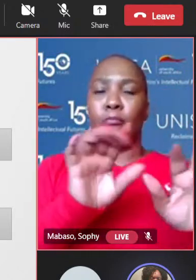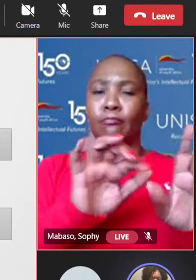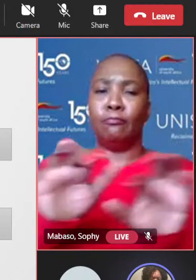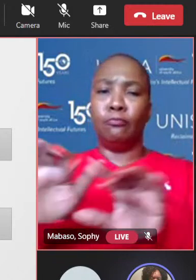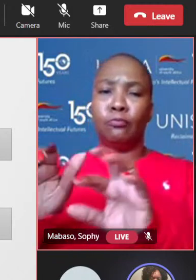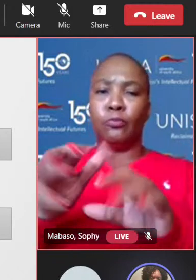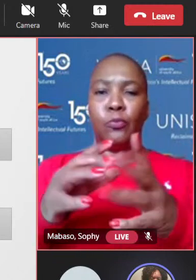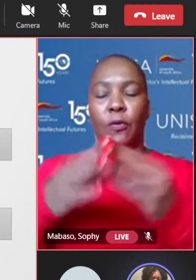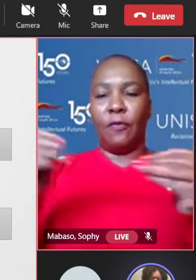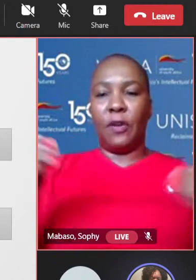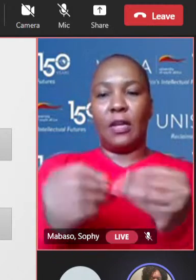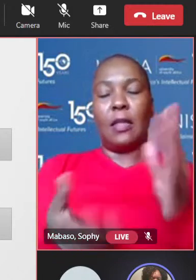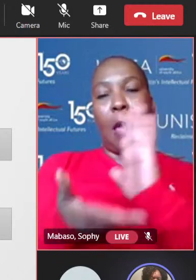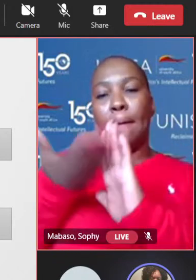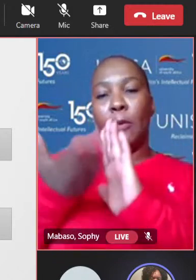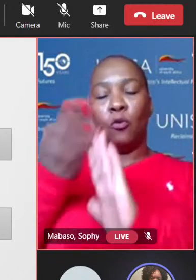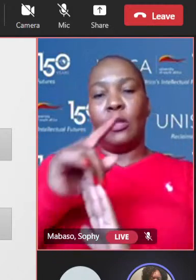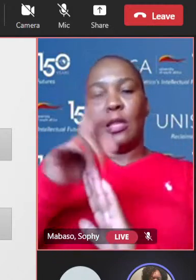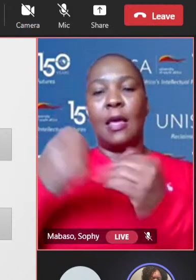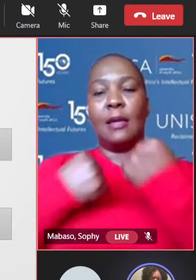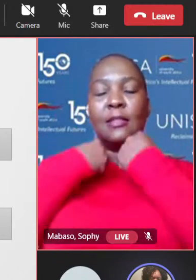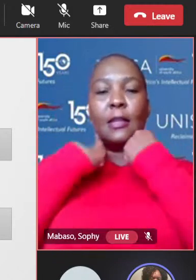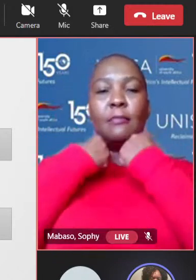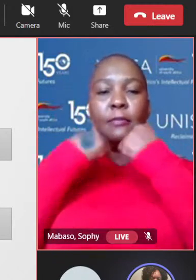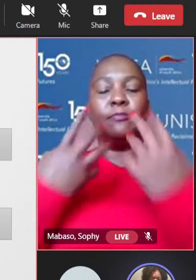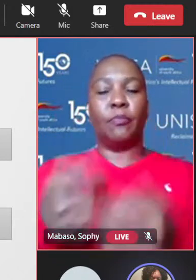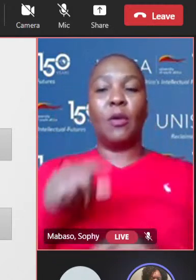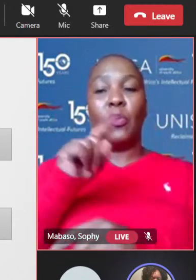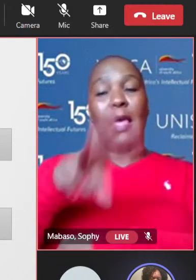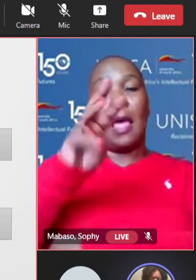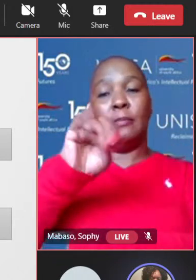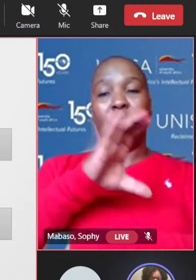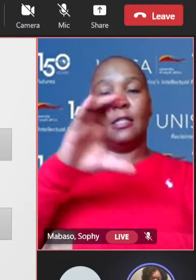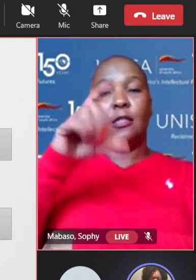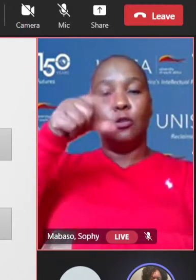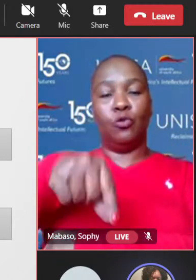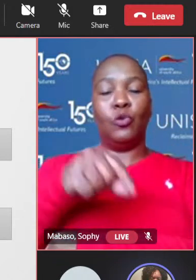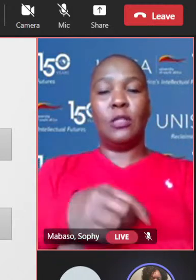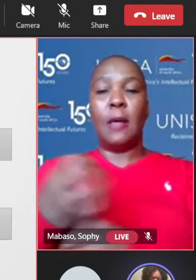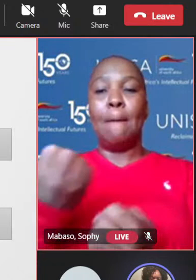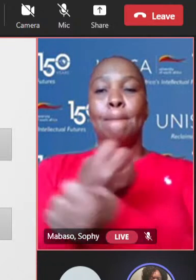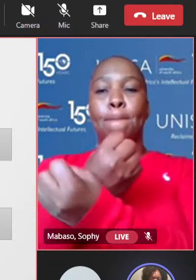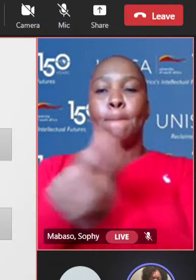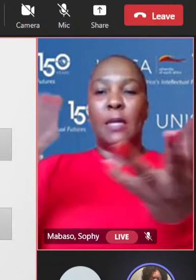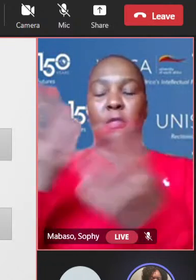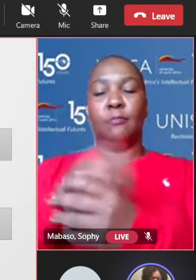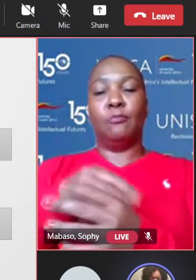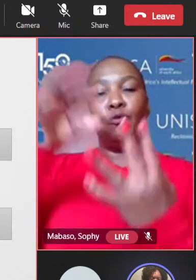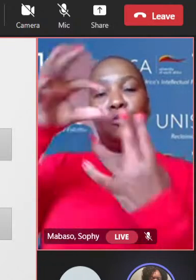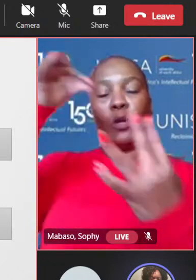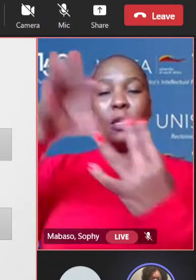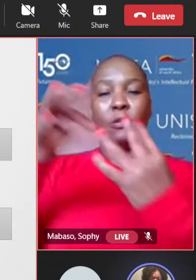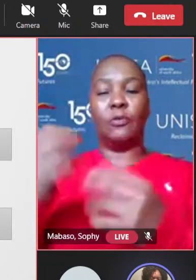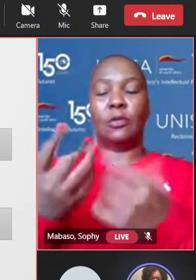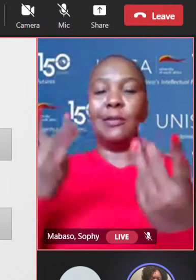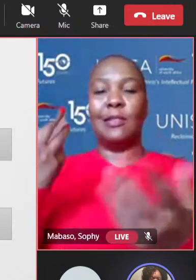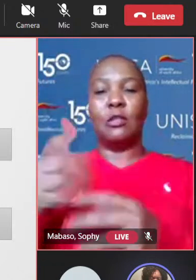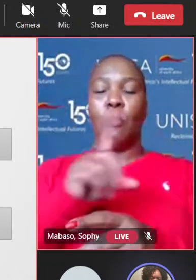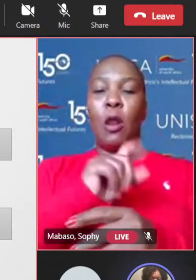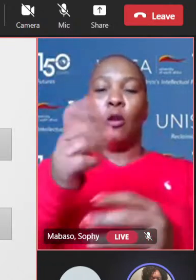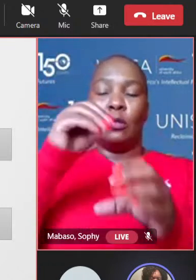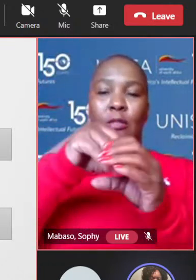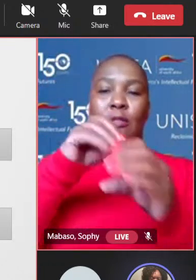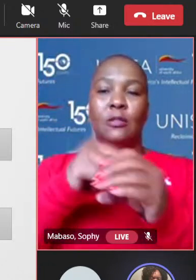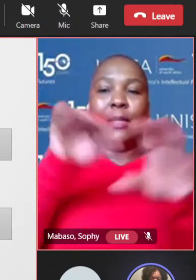come and they upload their assignments. With the MCQ1, it's a multiple choice. The student have to be logged onto the system in order